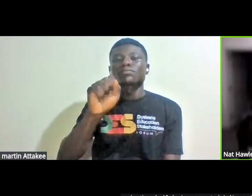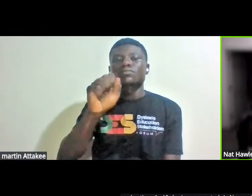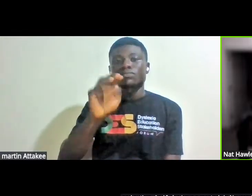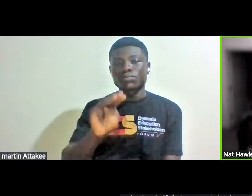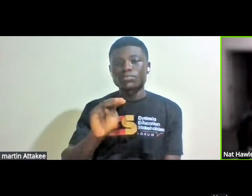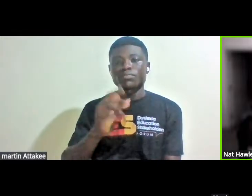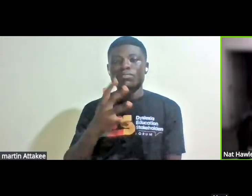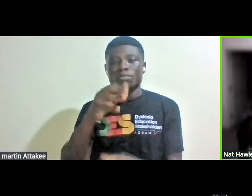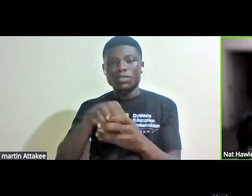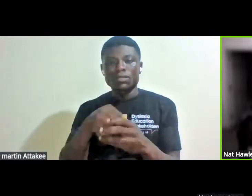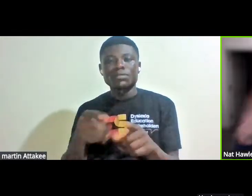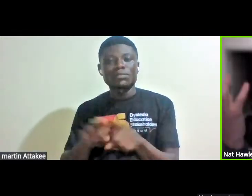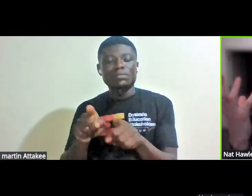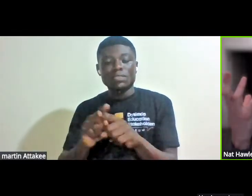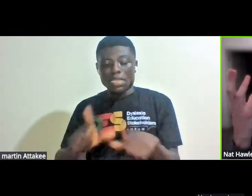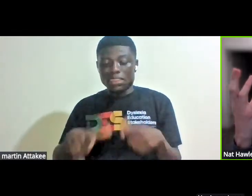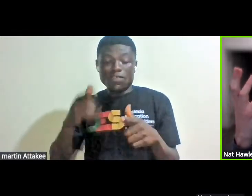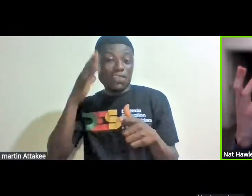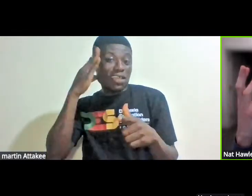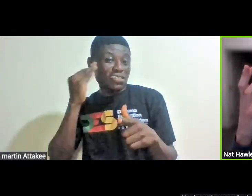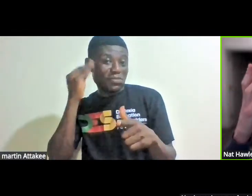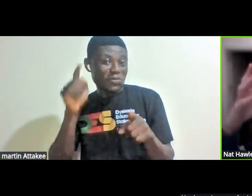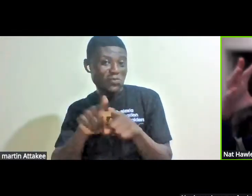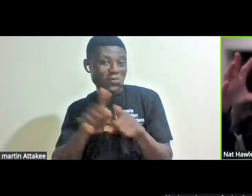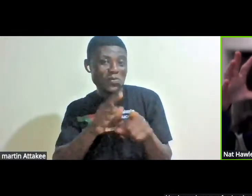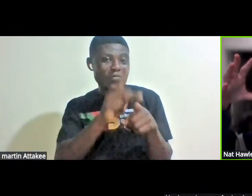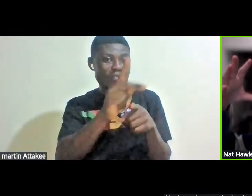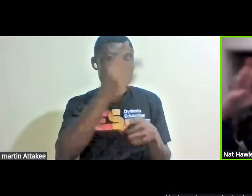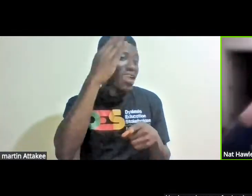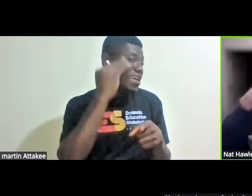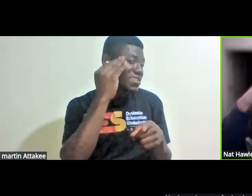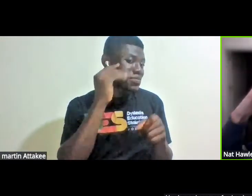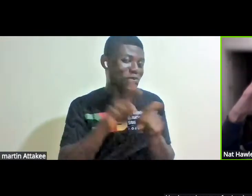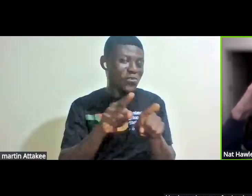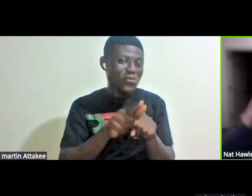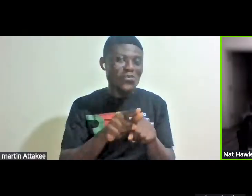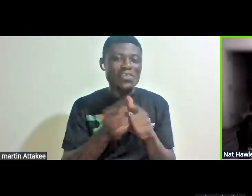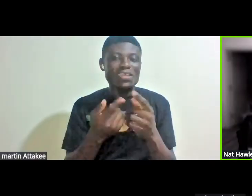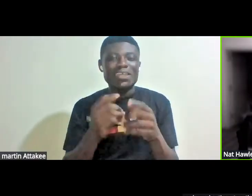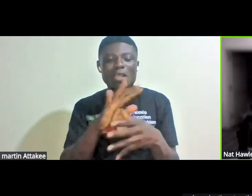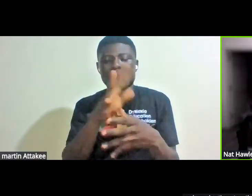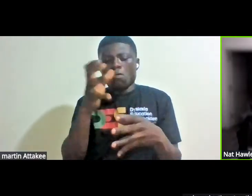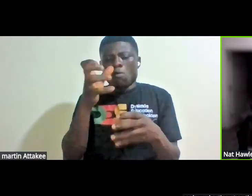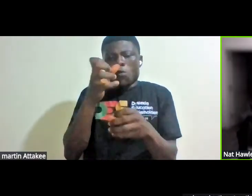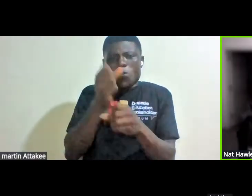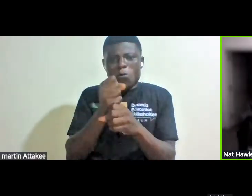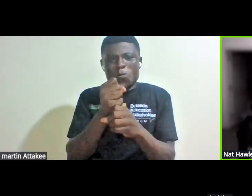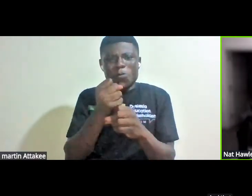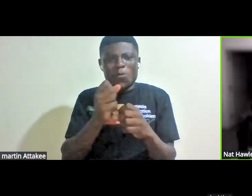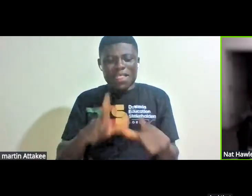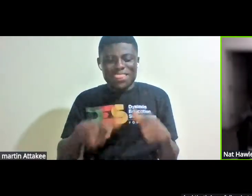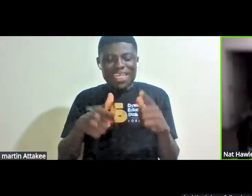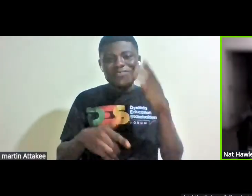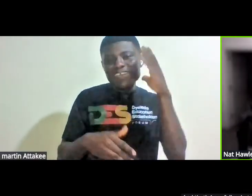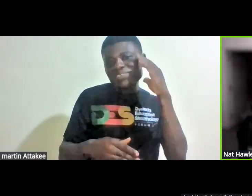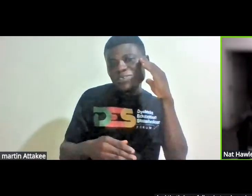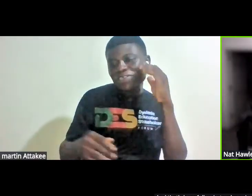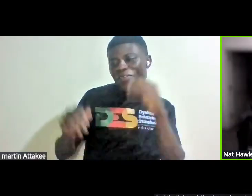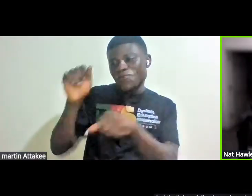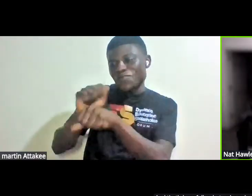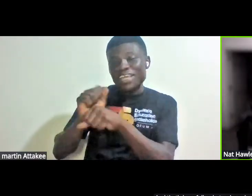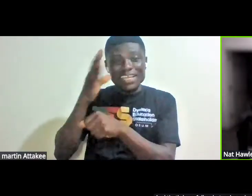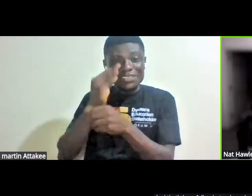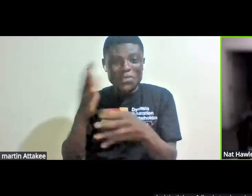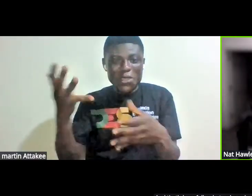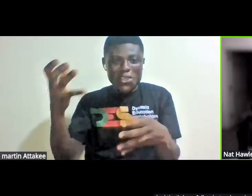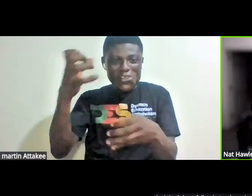lived experience, professional experience, and smudge them together. And that's hopefully what we're going to do today.